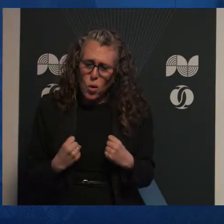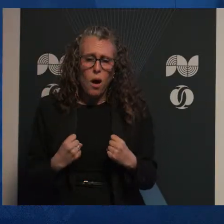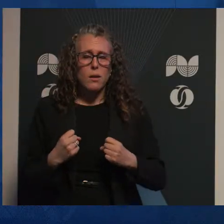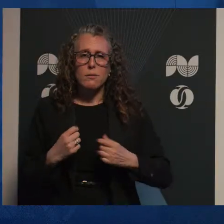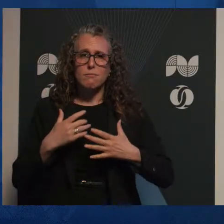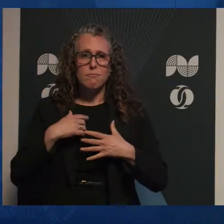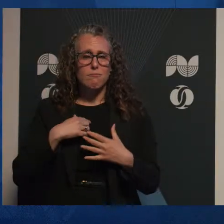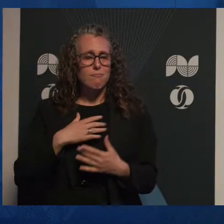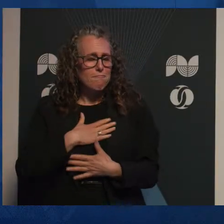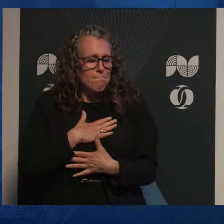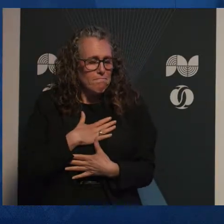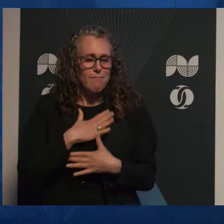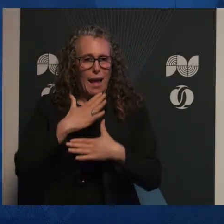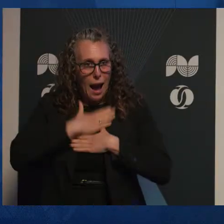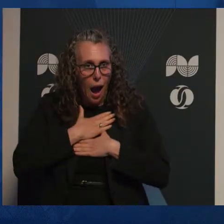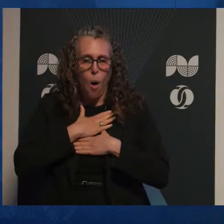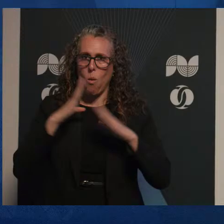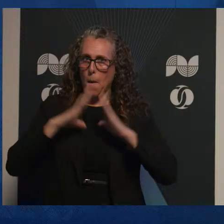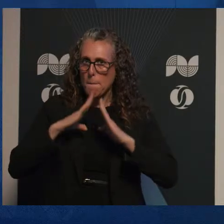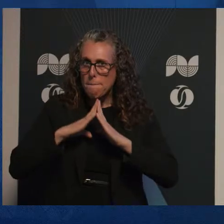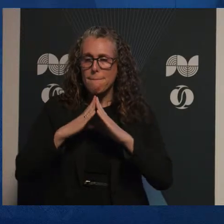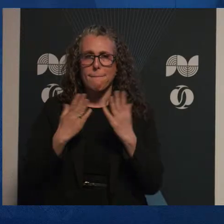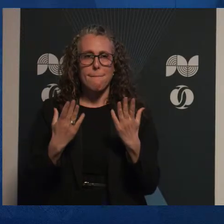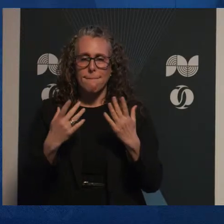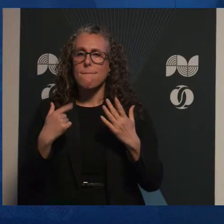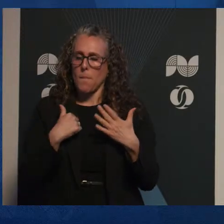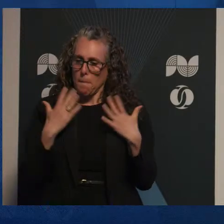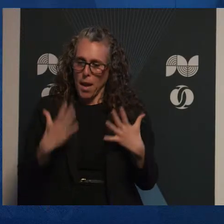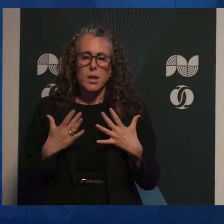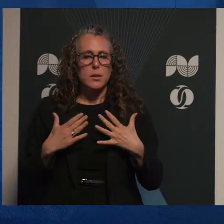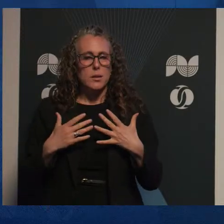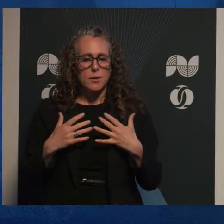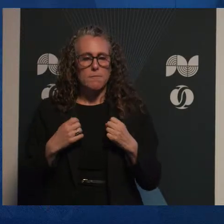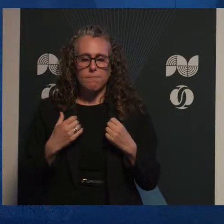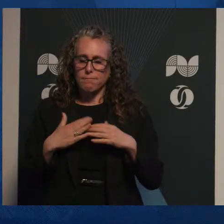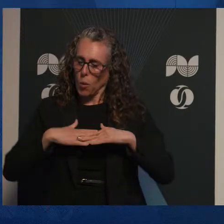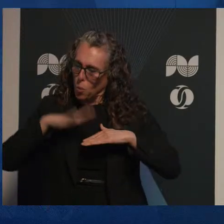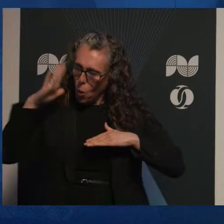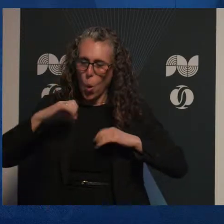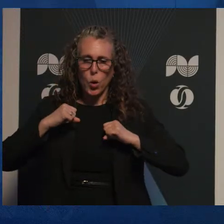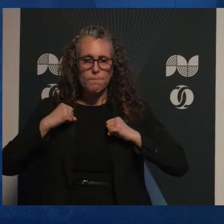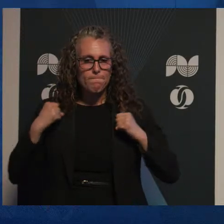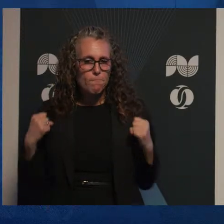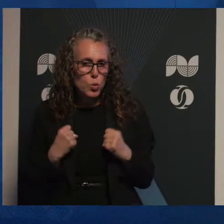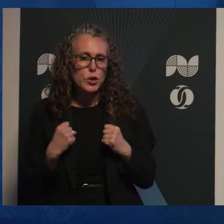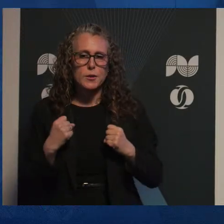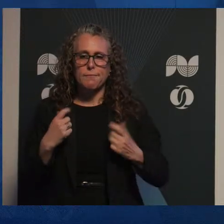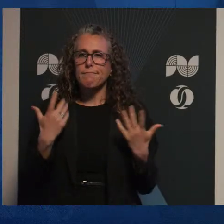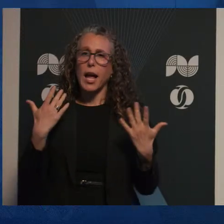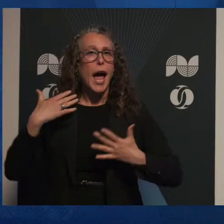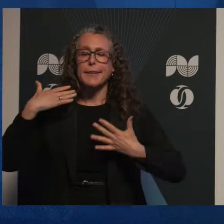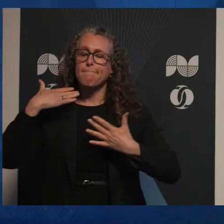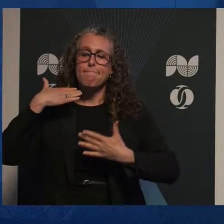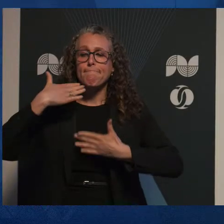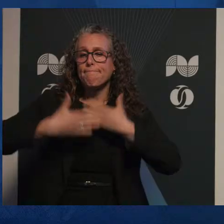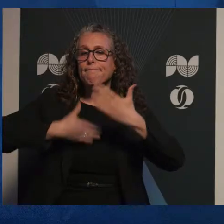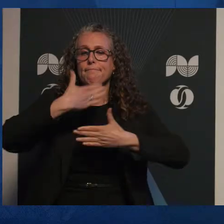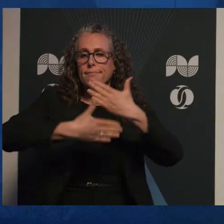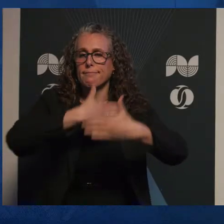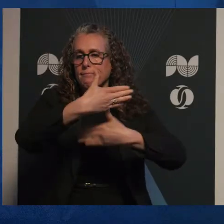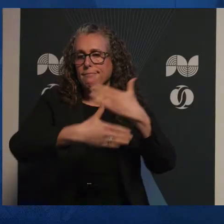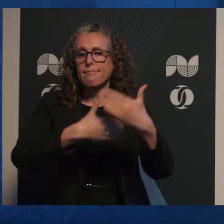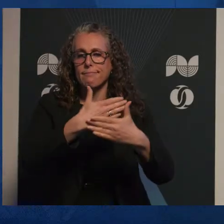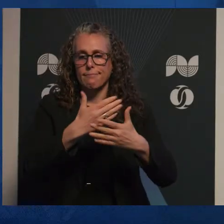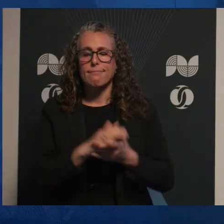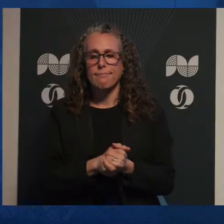country. We need to step up and move forward